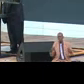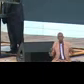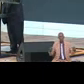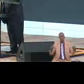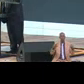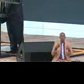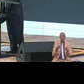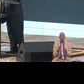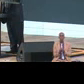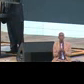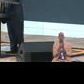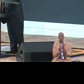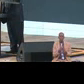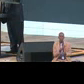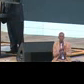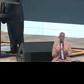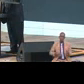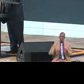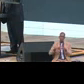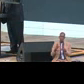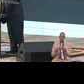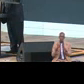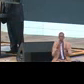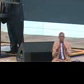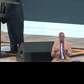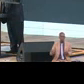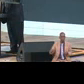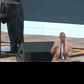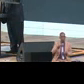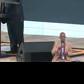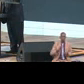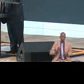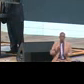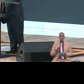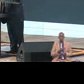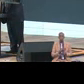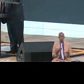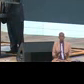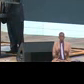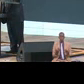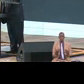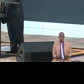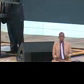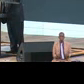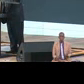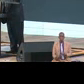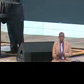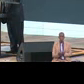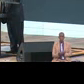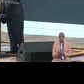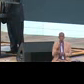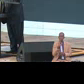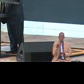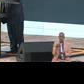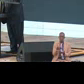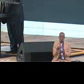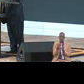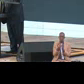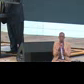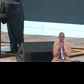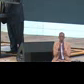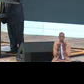them, and is beginning to say unto us, this day is this